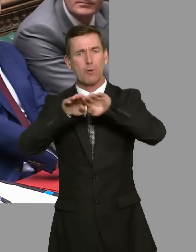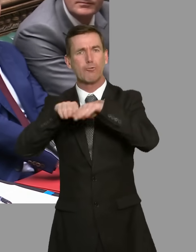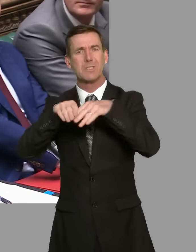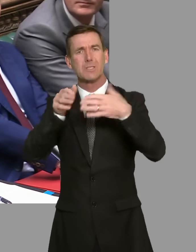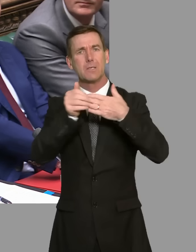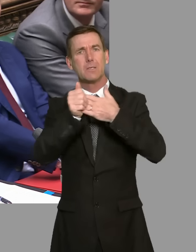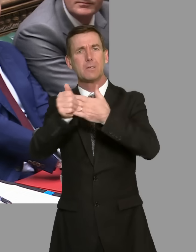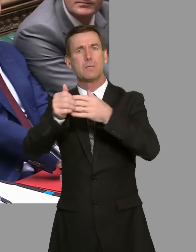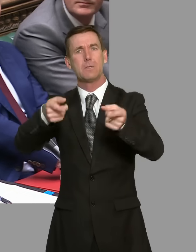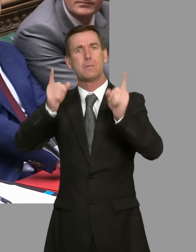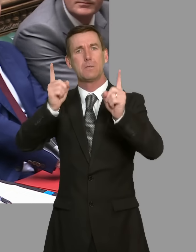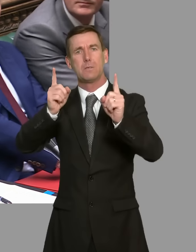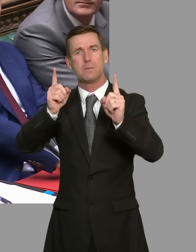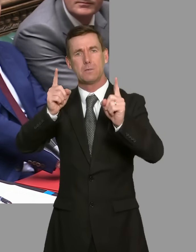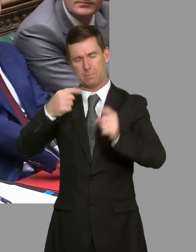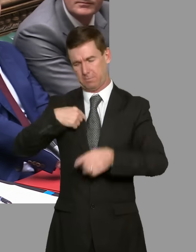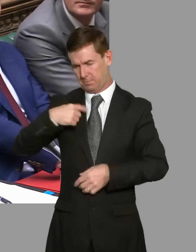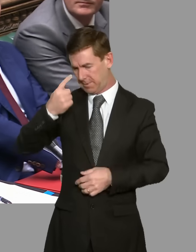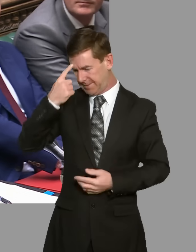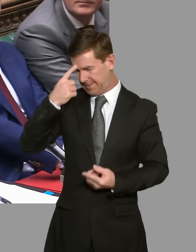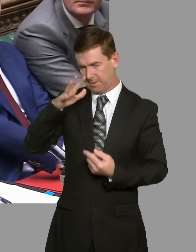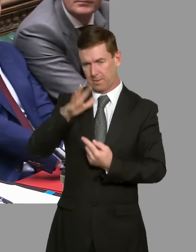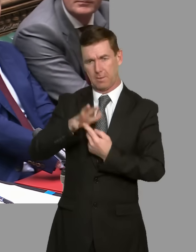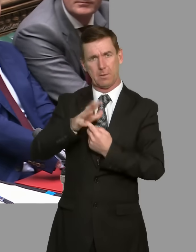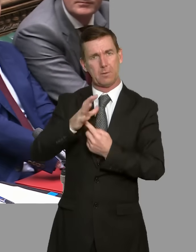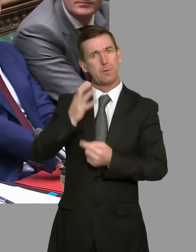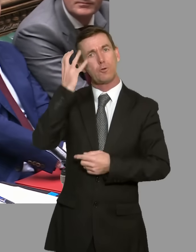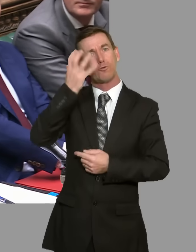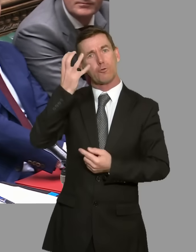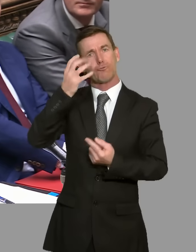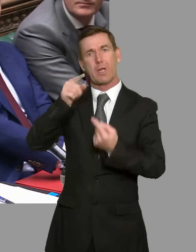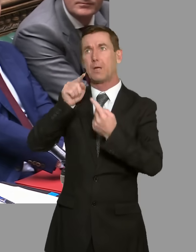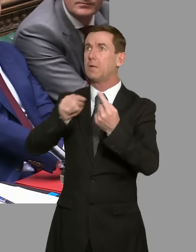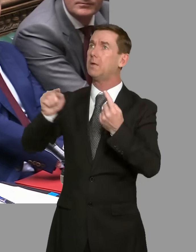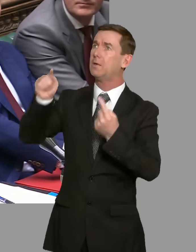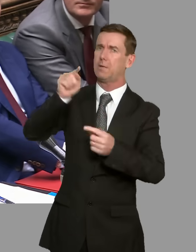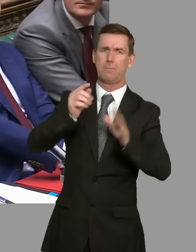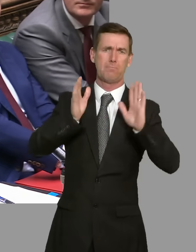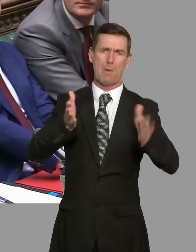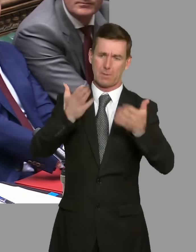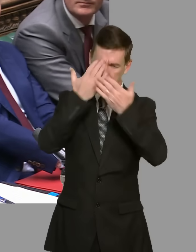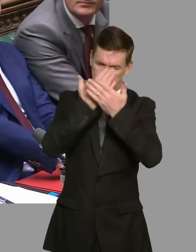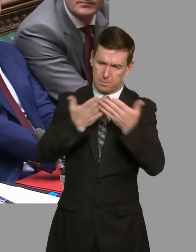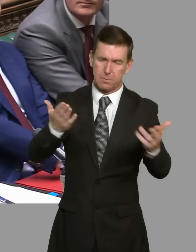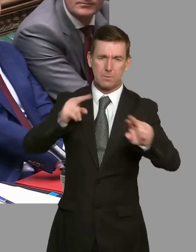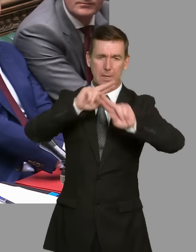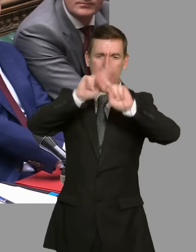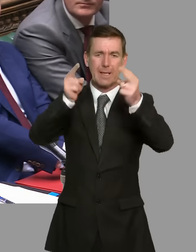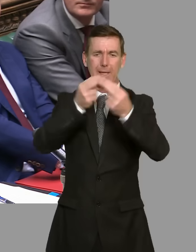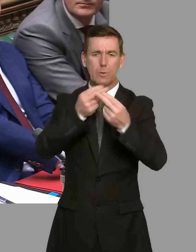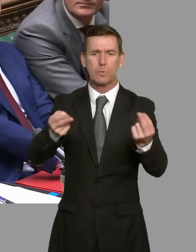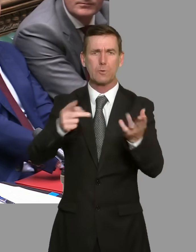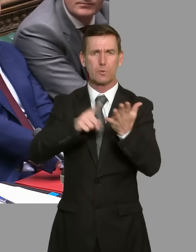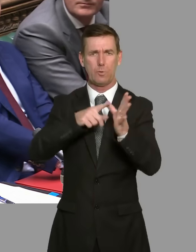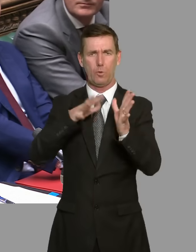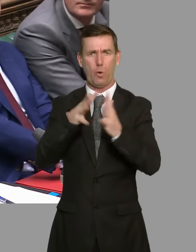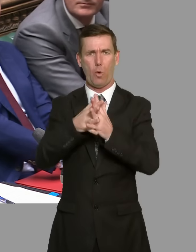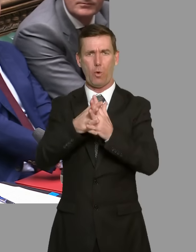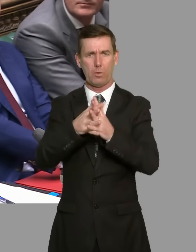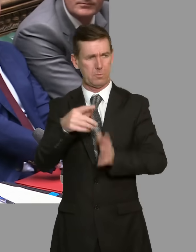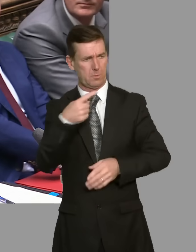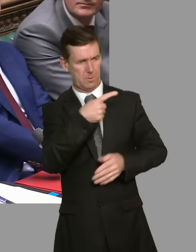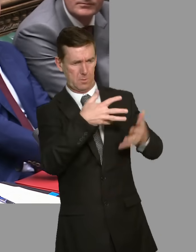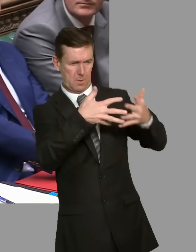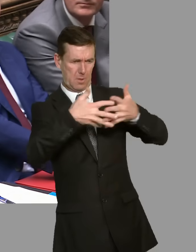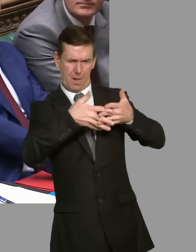is, of course, international law, and it is for the US to justify its actions accordingly. My focus